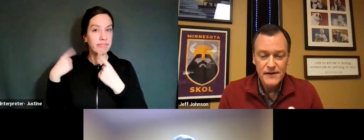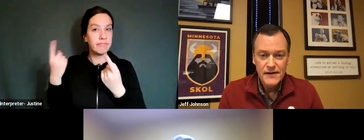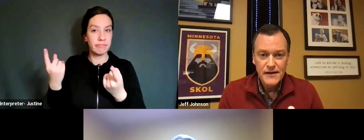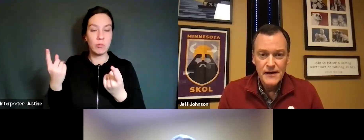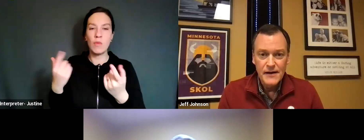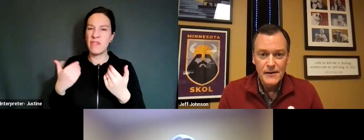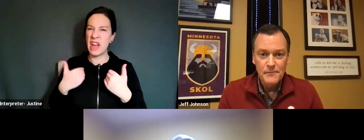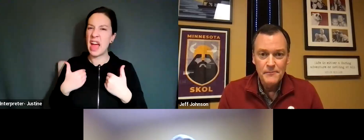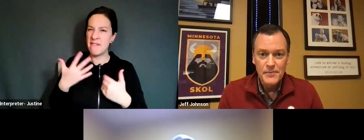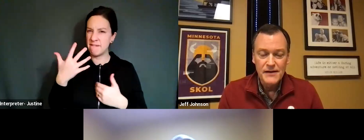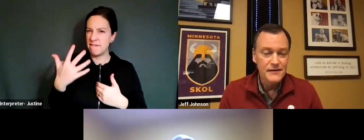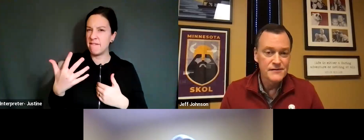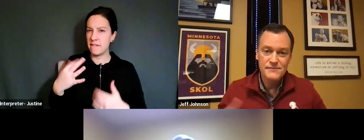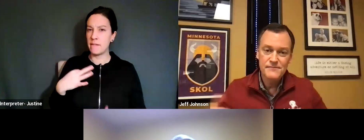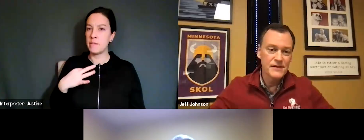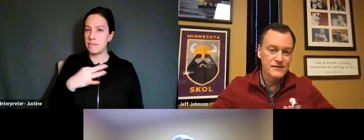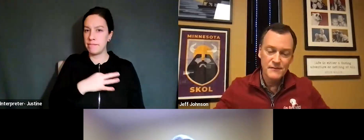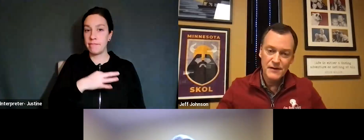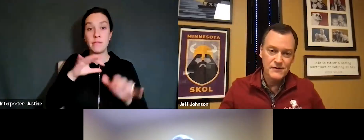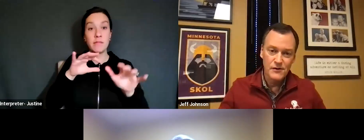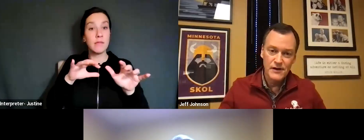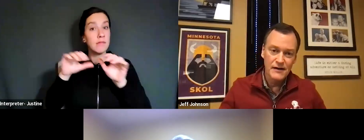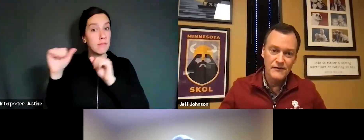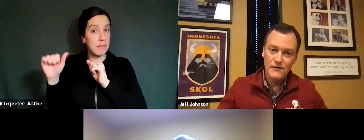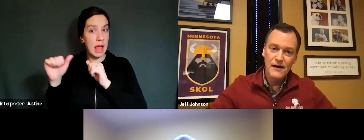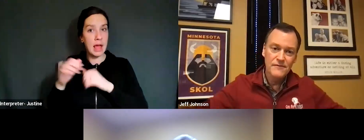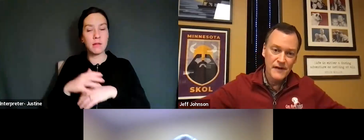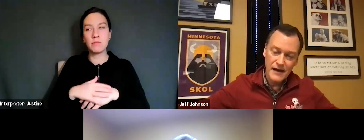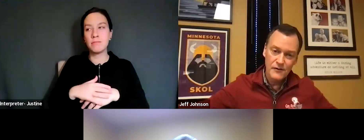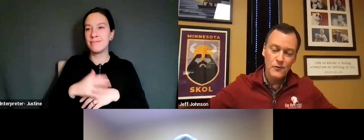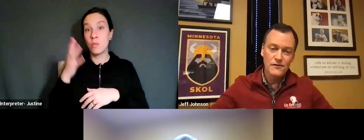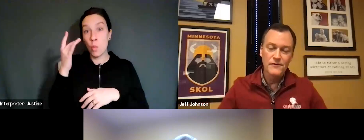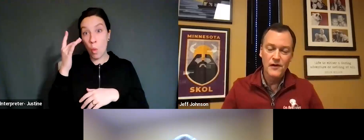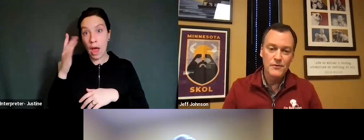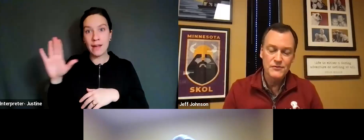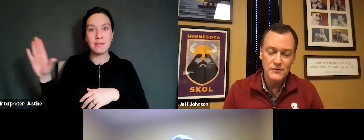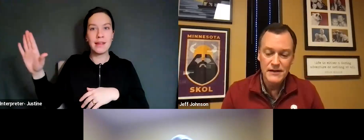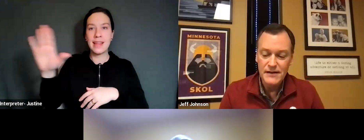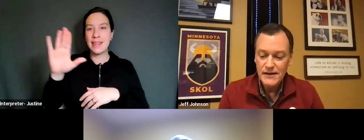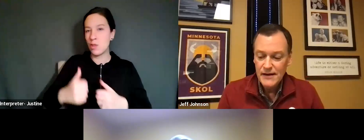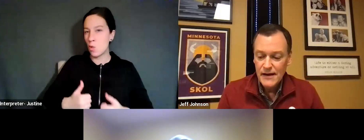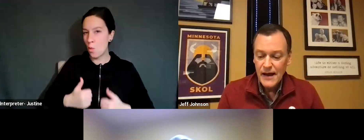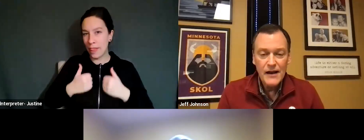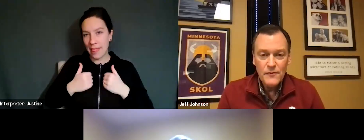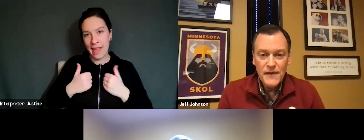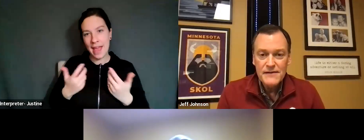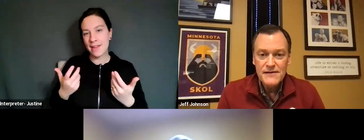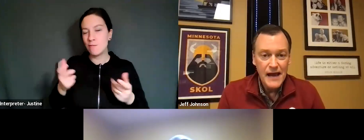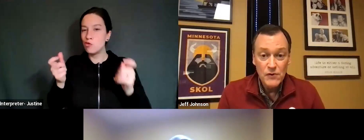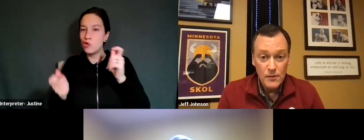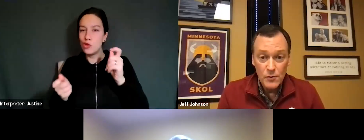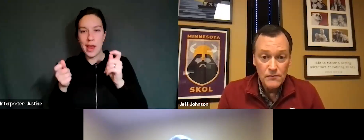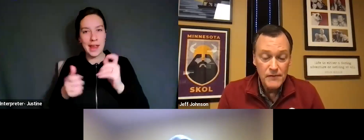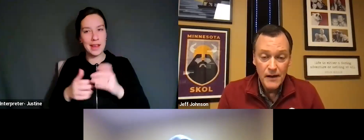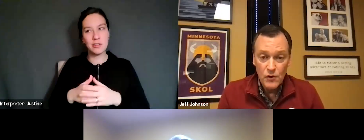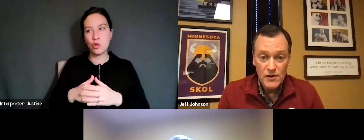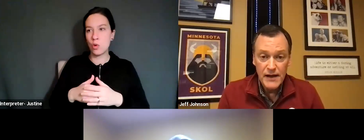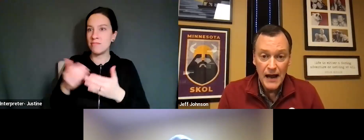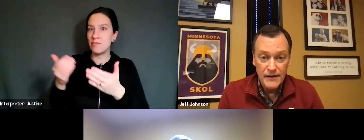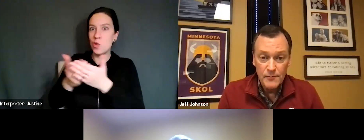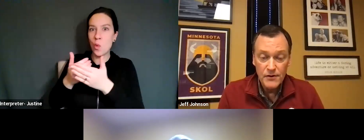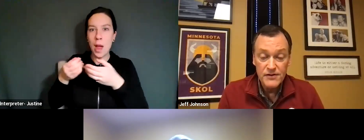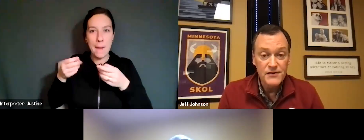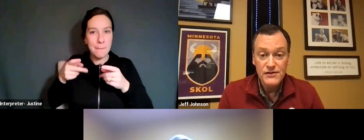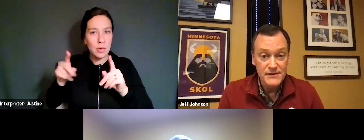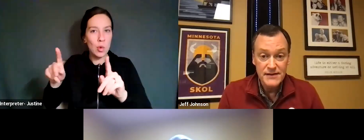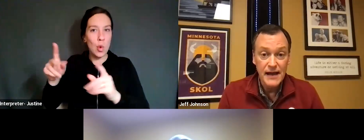leave because either something was going on in their life or they had a wonderful opportunity. And I don't think that's an abnormally